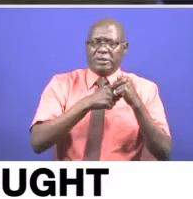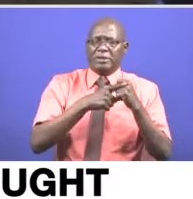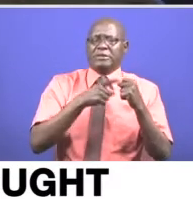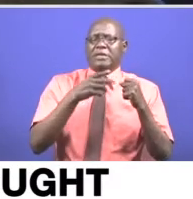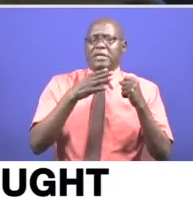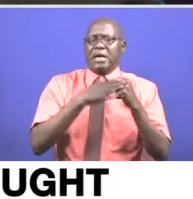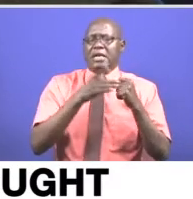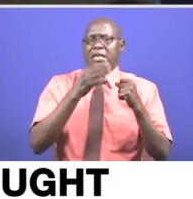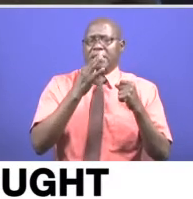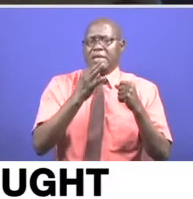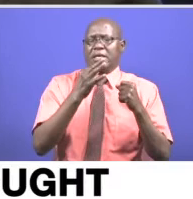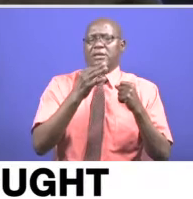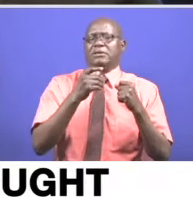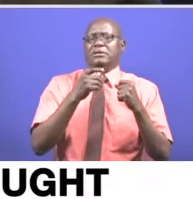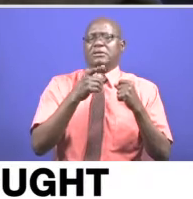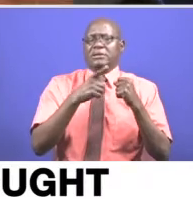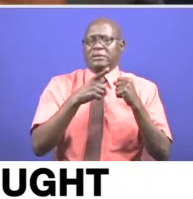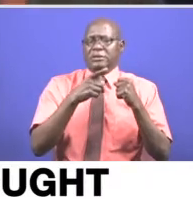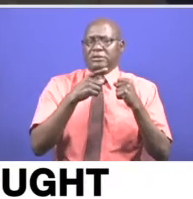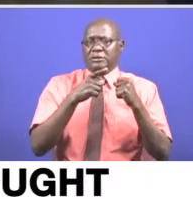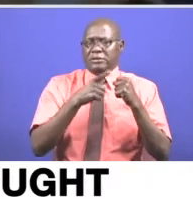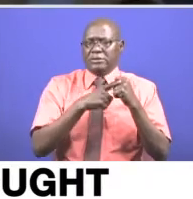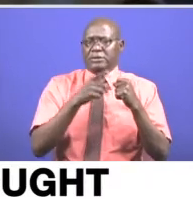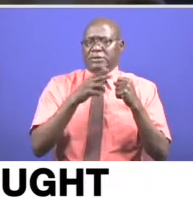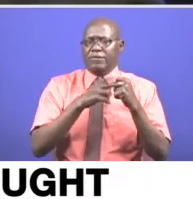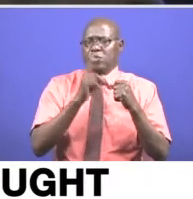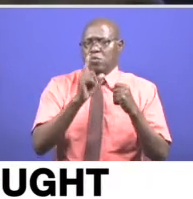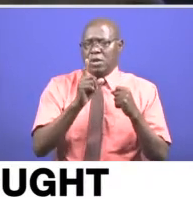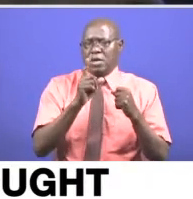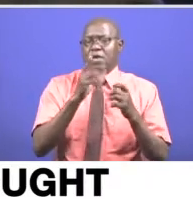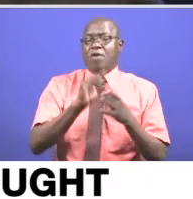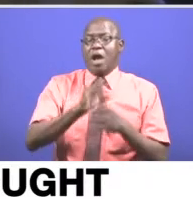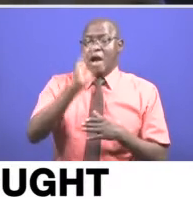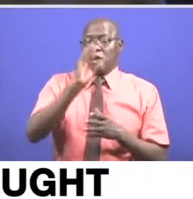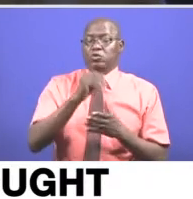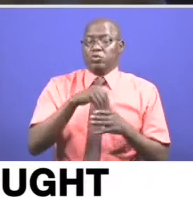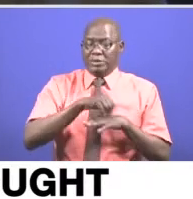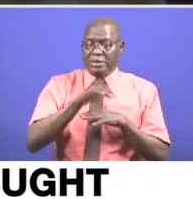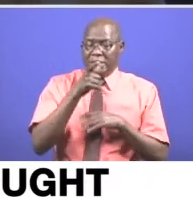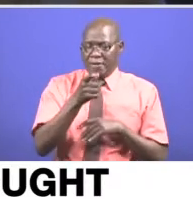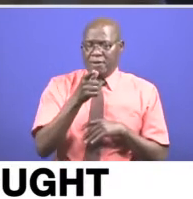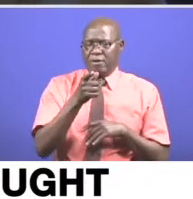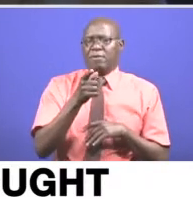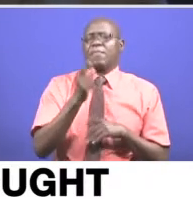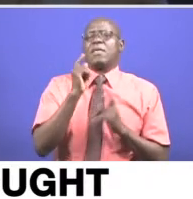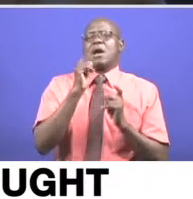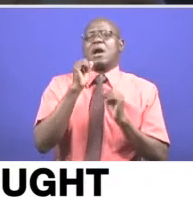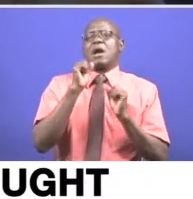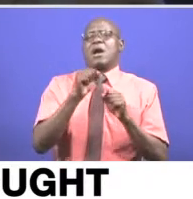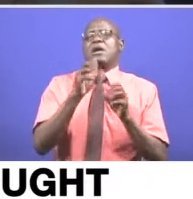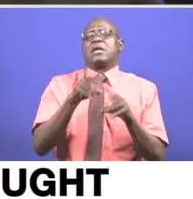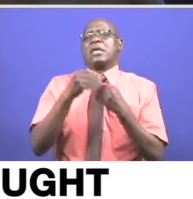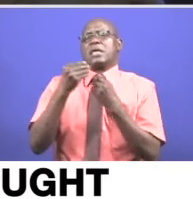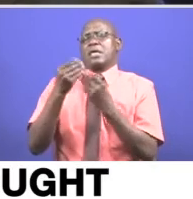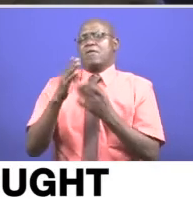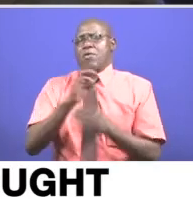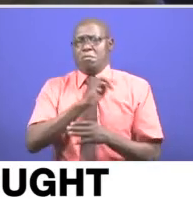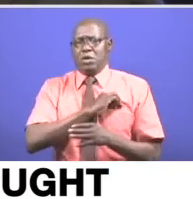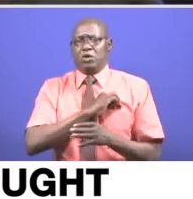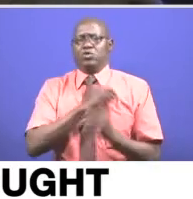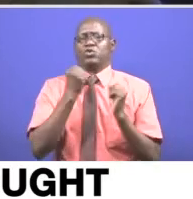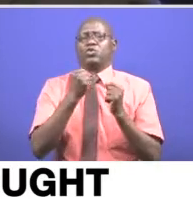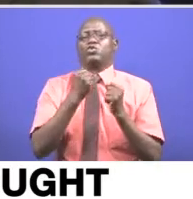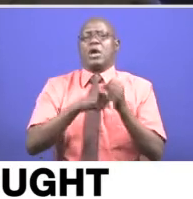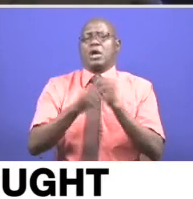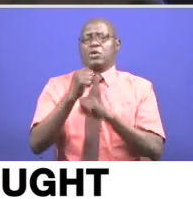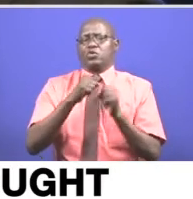693-371 is the pay bill number. Yeah. If you send your cash donation there, it will be channeled to the missions and social action and advocacy. We'll